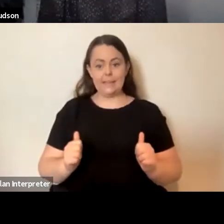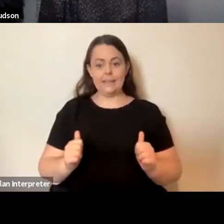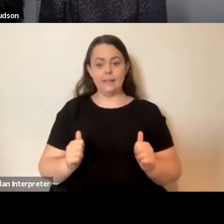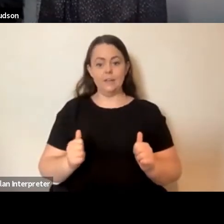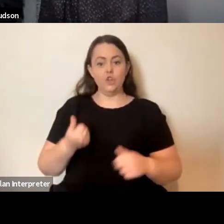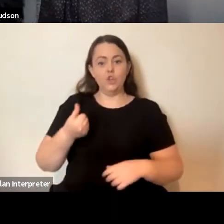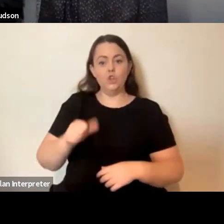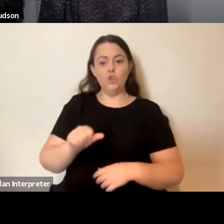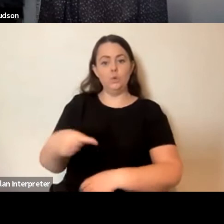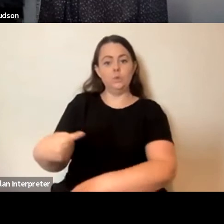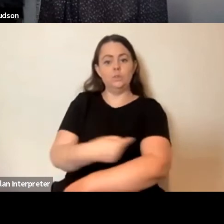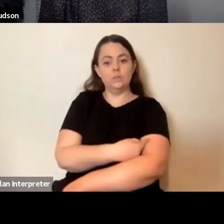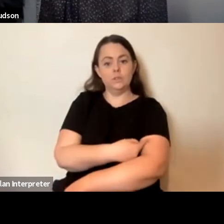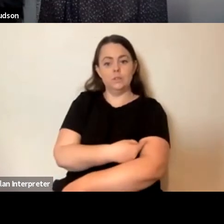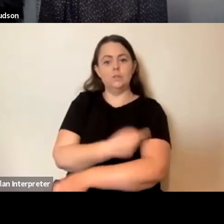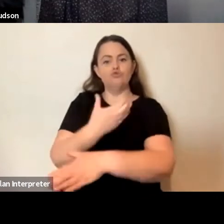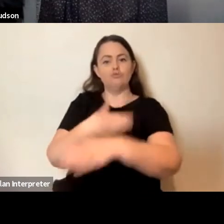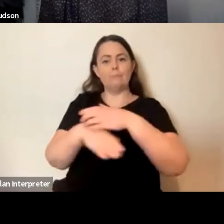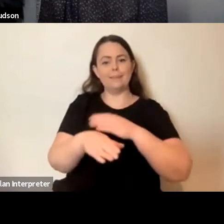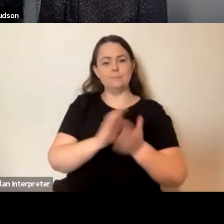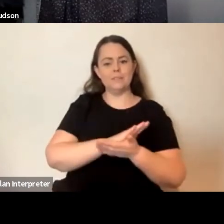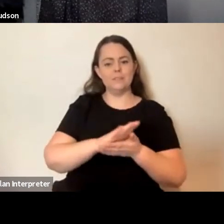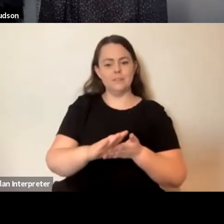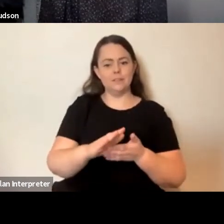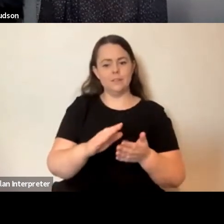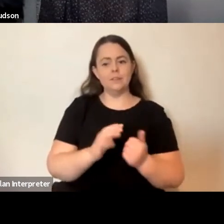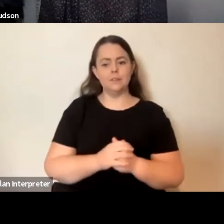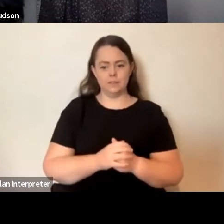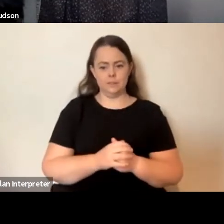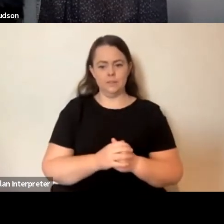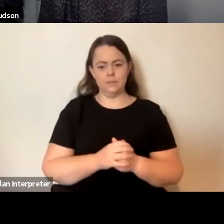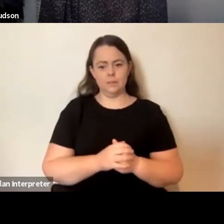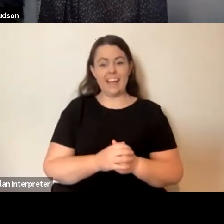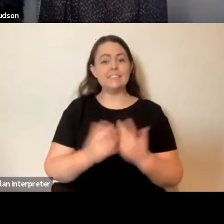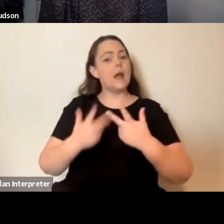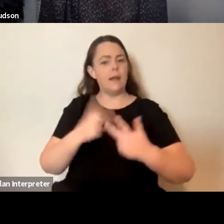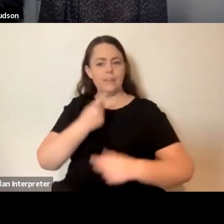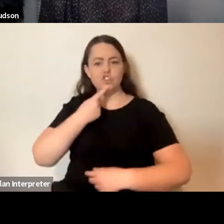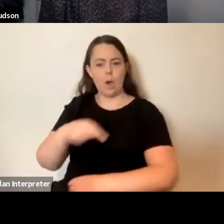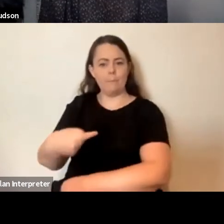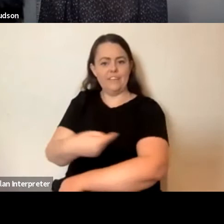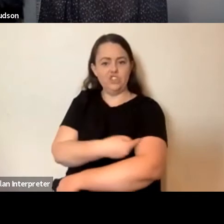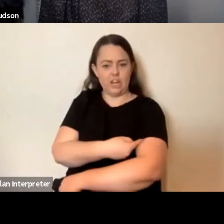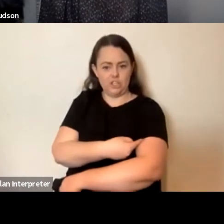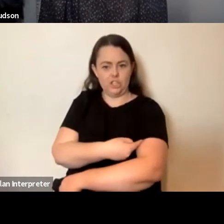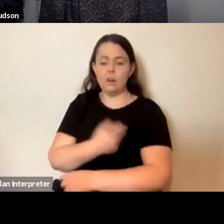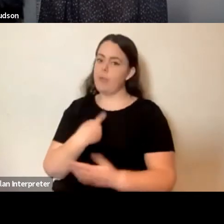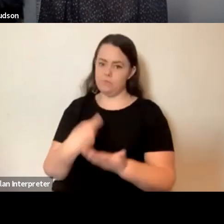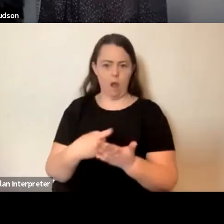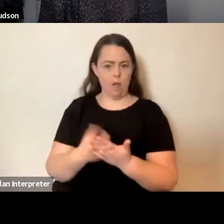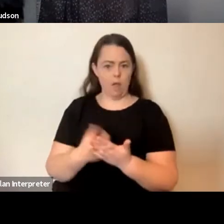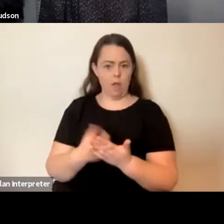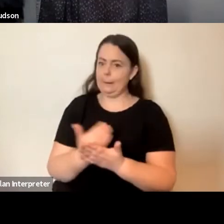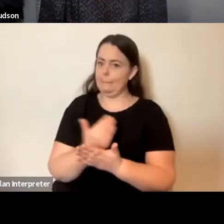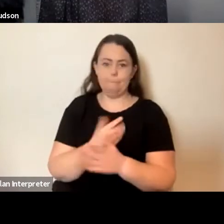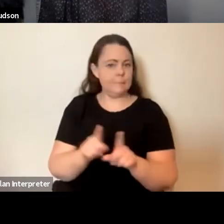injectable buprenorphine strongly prefer to continue that treatment over isolation, and I think that shows just